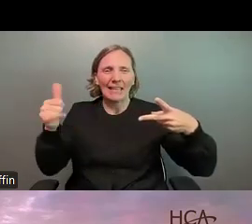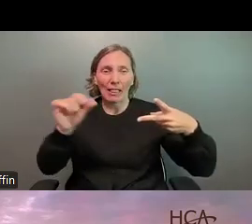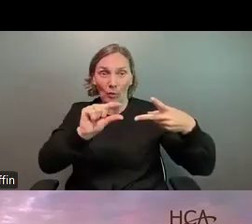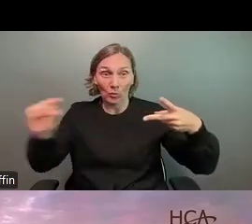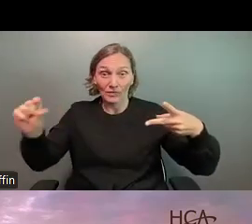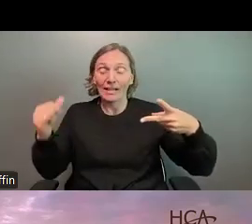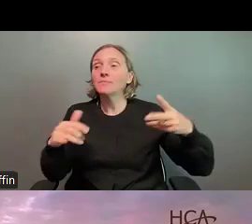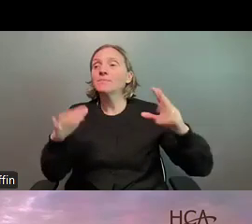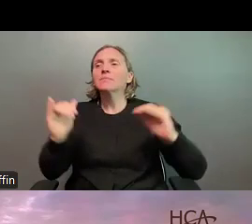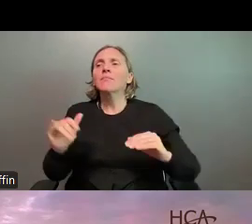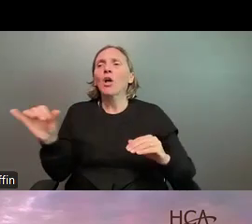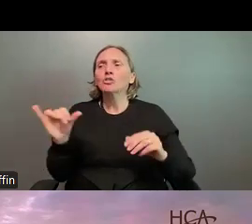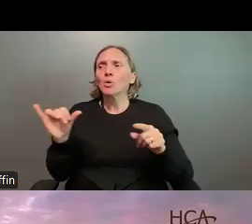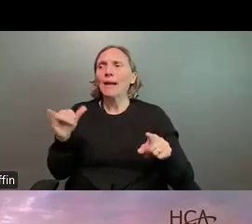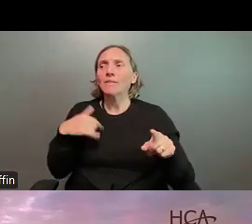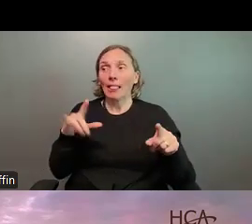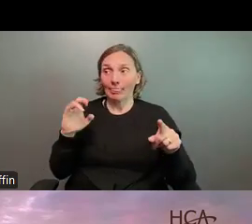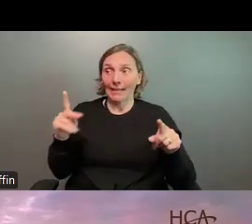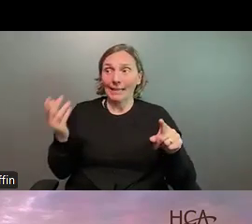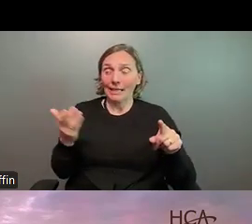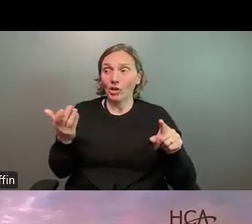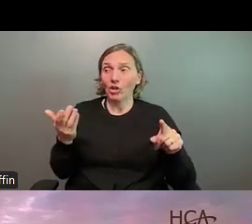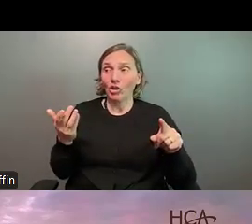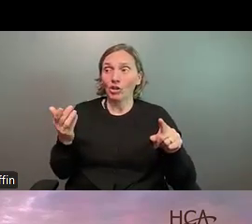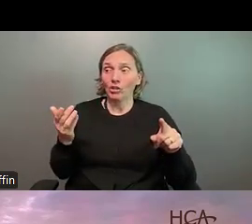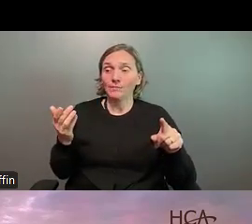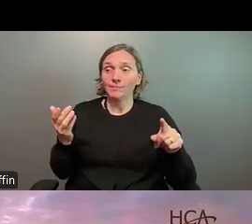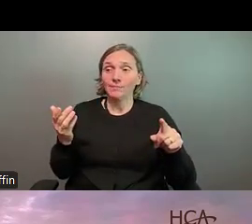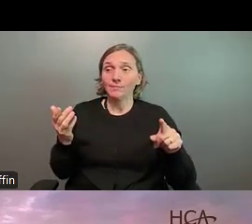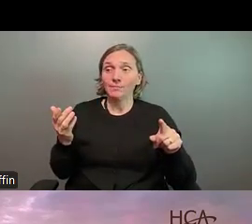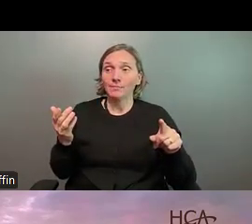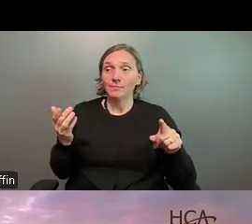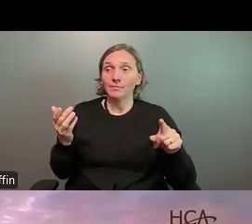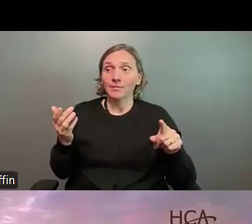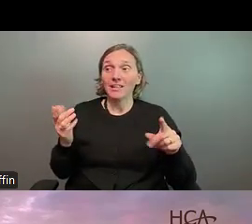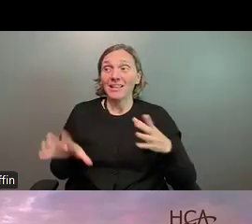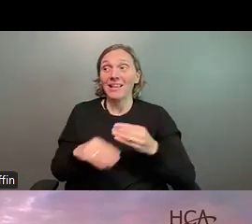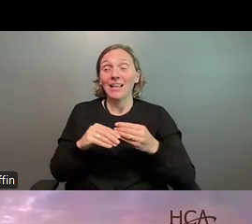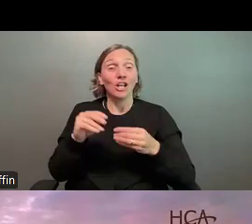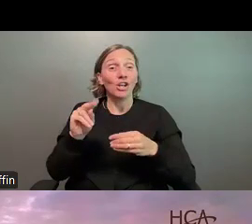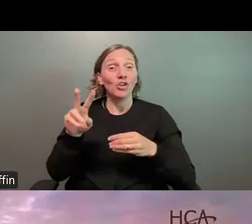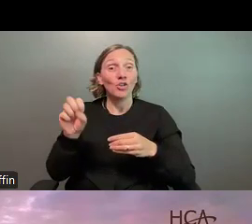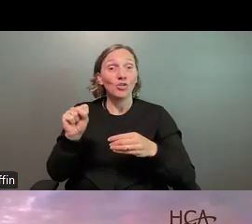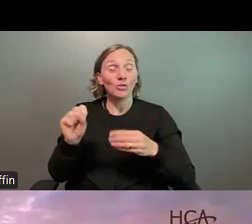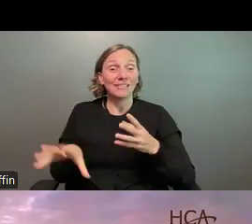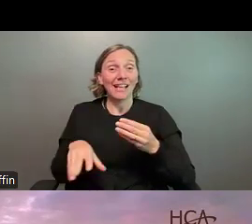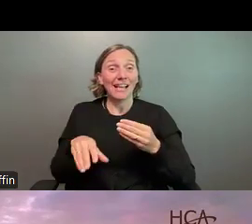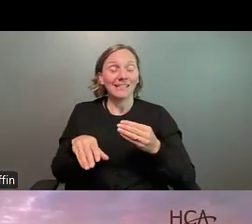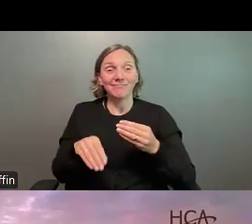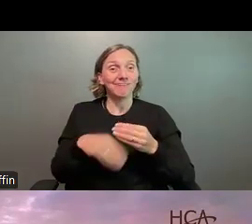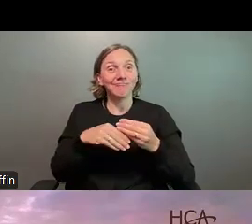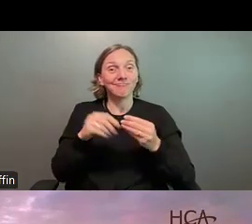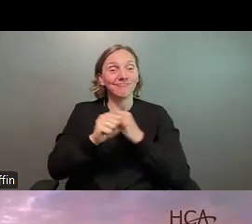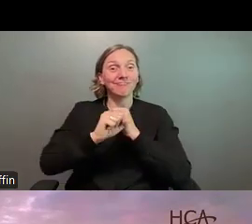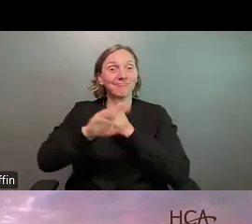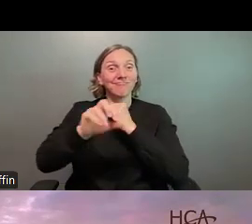website, there's a link here. We also did a bonus news edition all about Apple Health expansion. So we have an